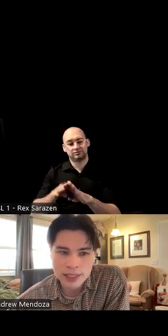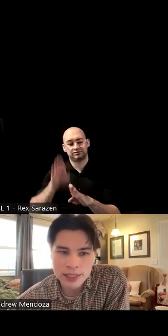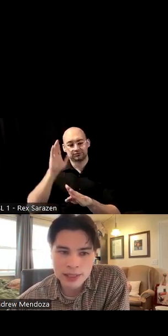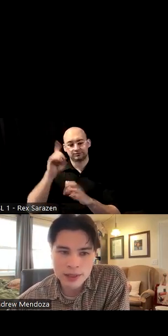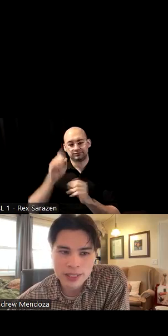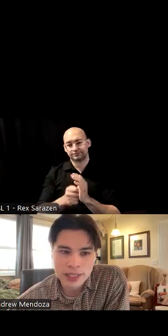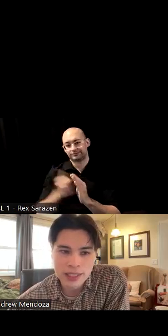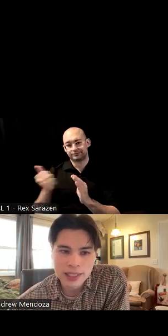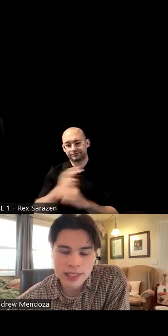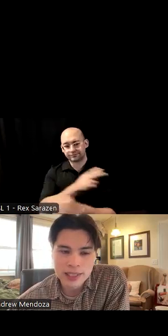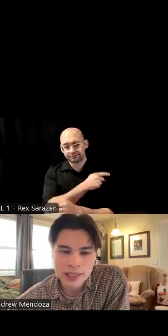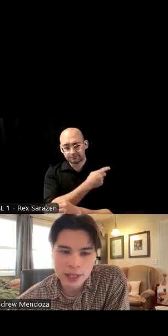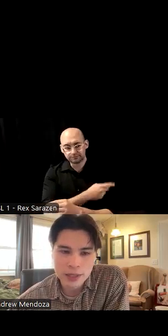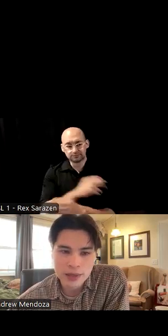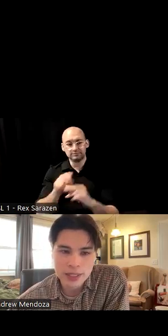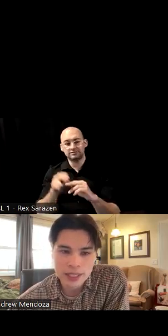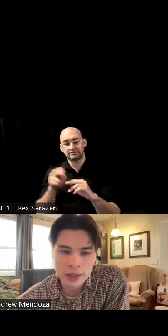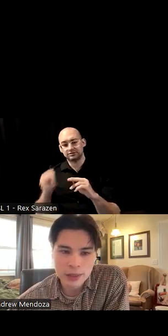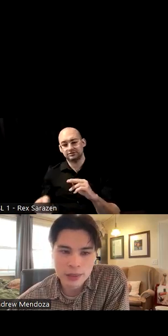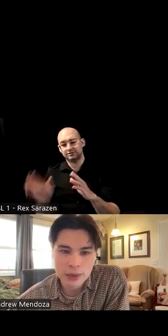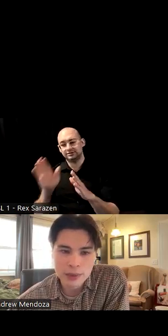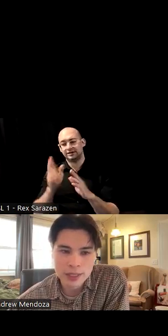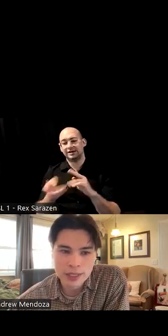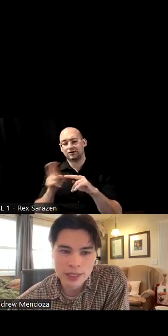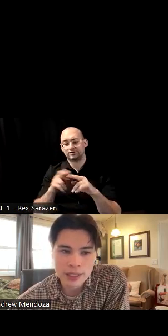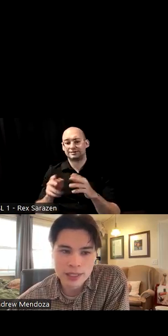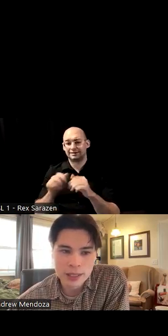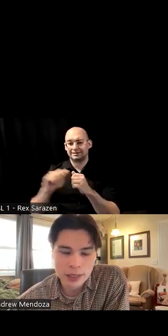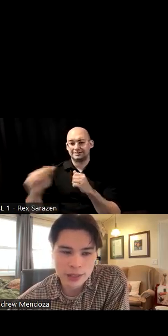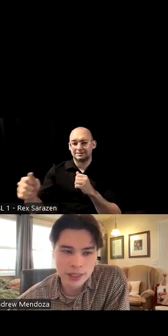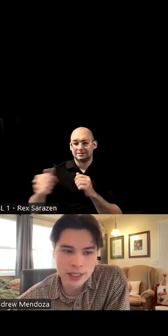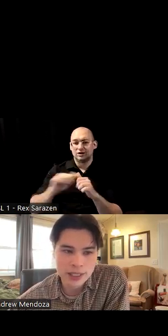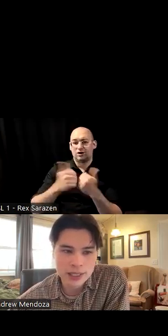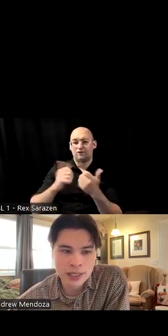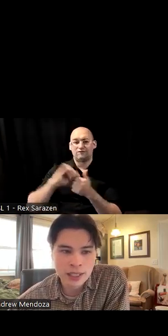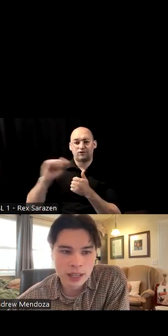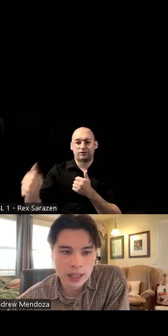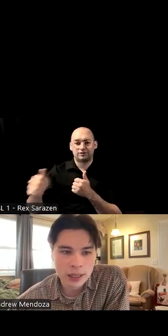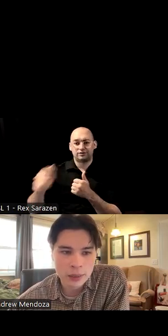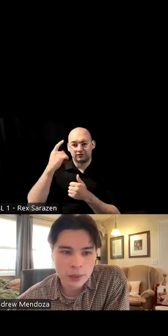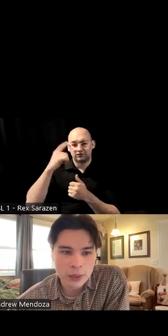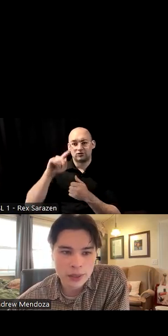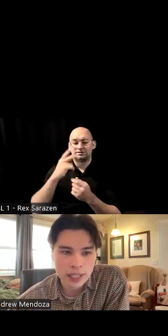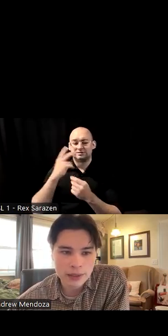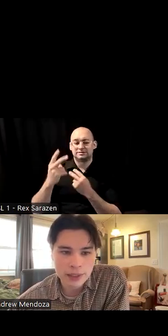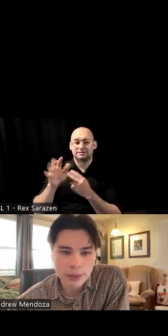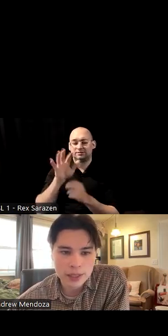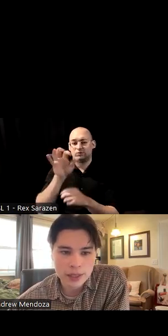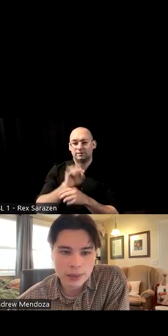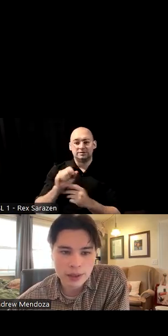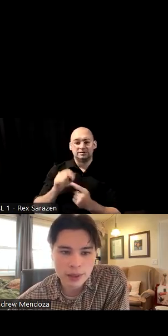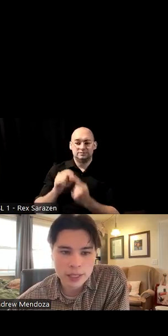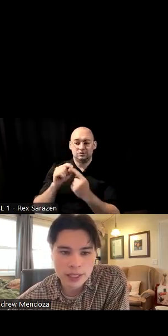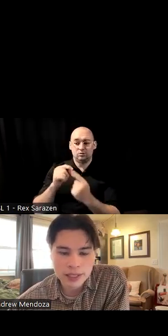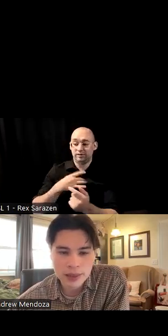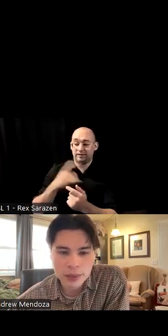displace patients, increasing the distance and time associated with appointments to see these specialists. We would like for their budget